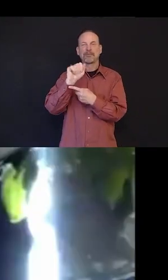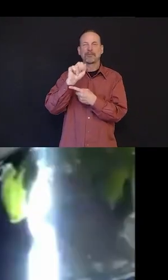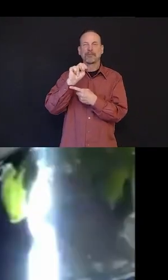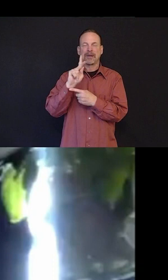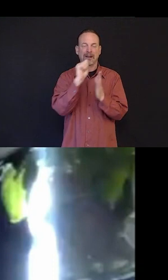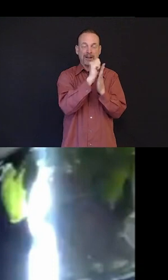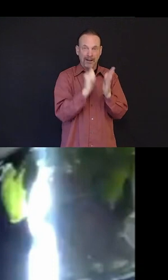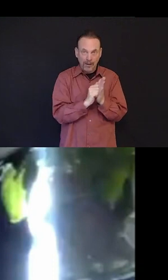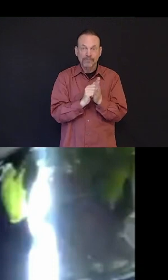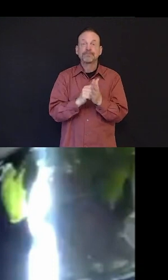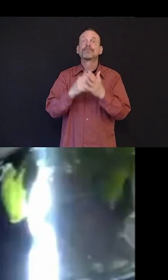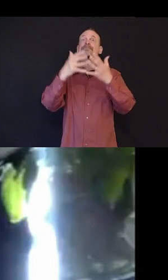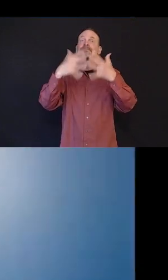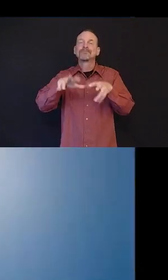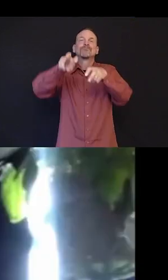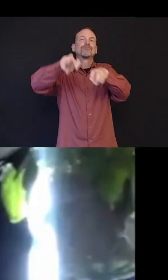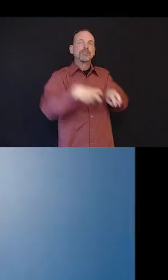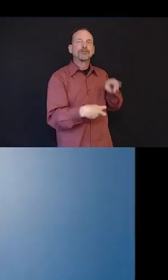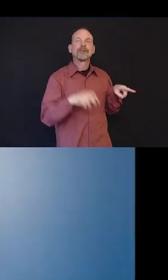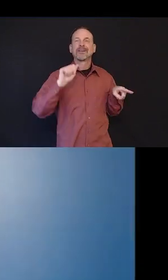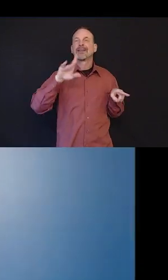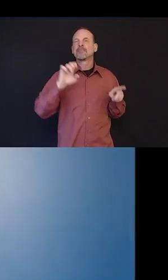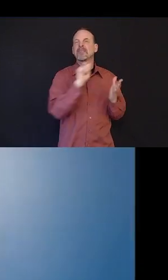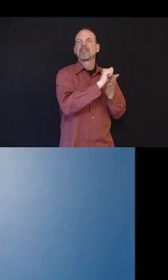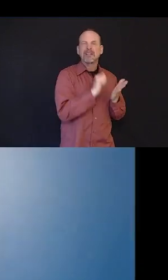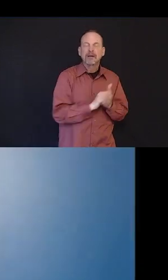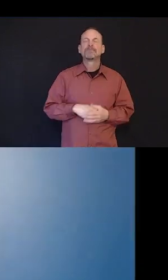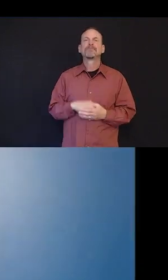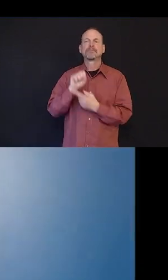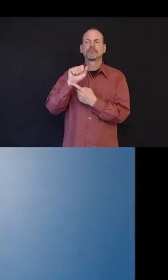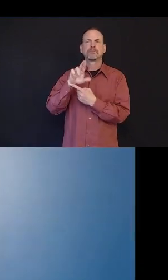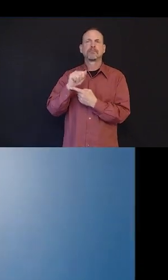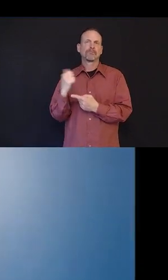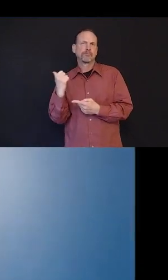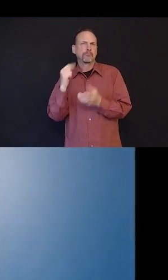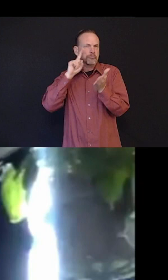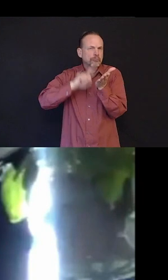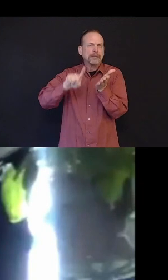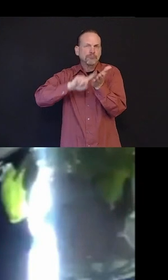bank first, and then to an ABLE account. Sarah has been tackling some. Yes.